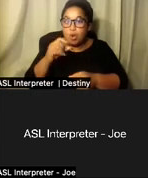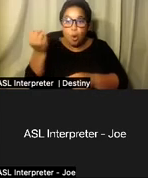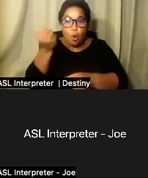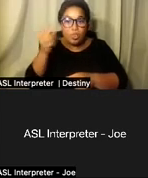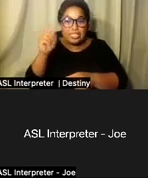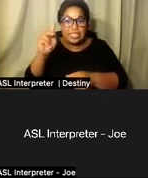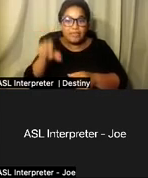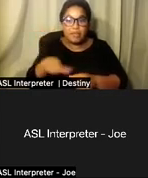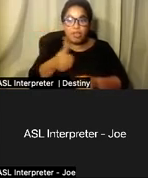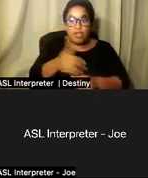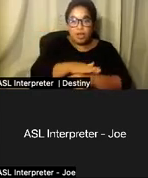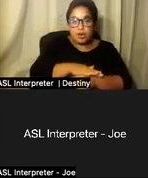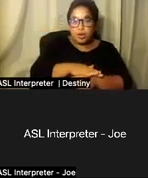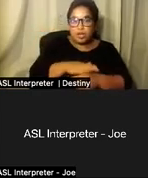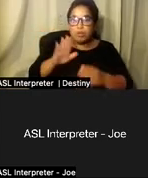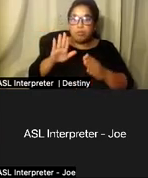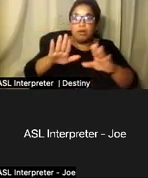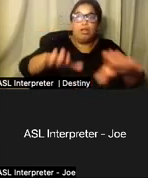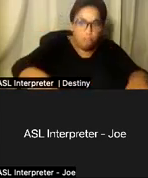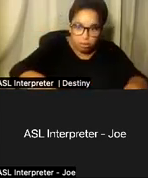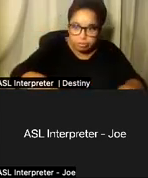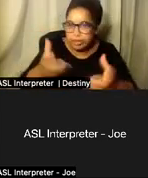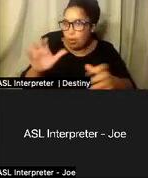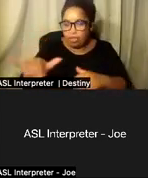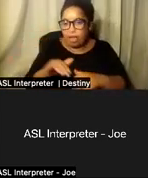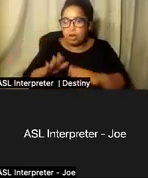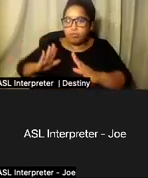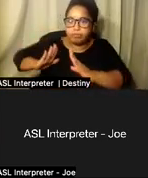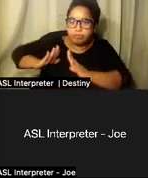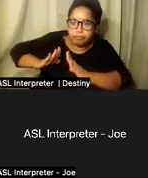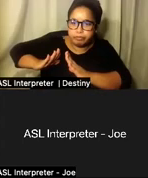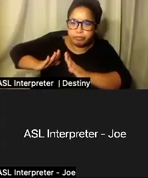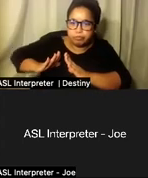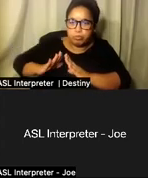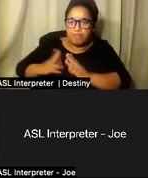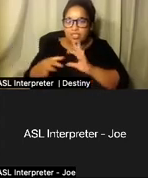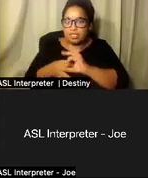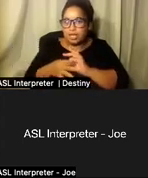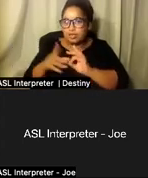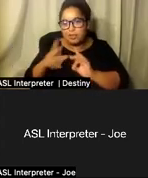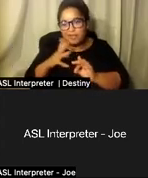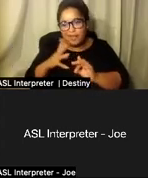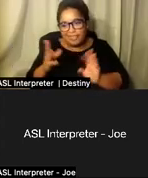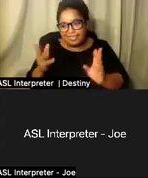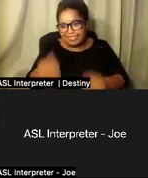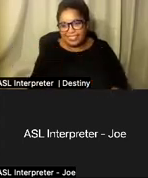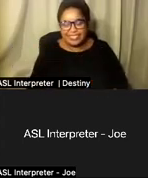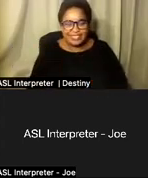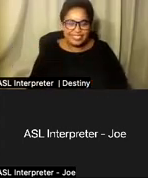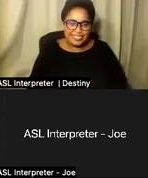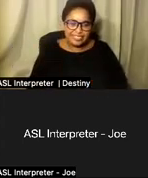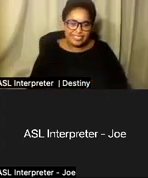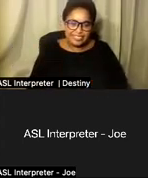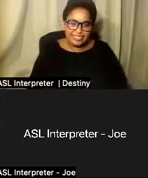side, so that way we don't press too hard and have the TV come toppling over yet. But since we're already attached, we should be good to go. So